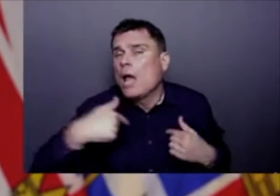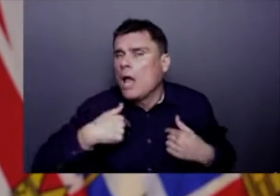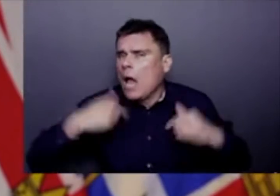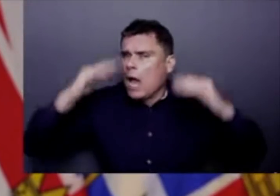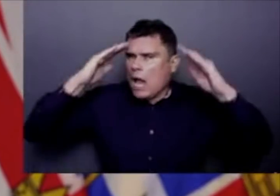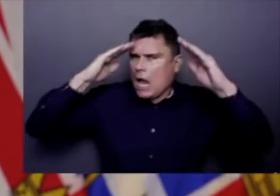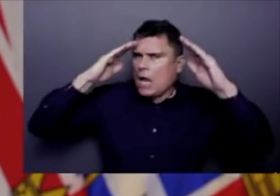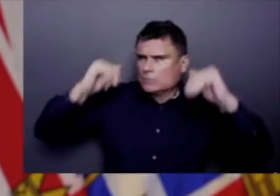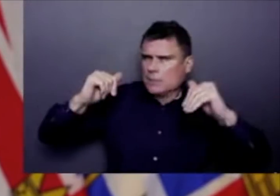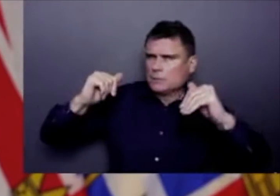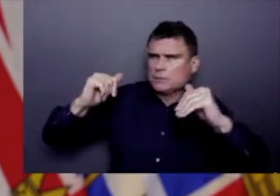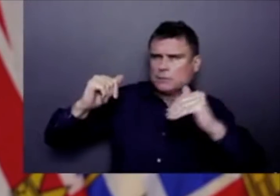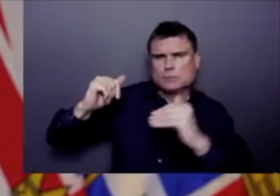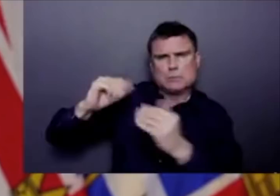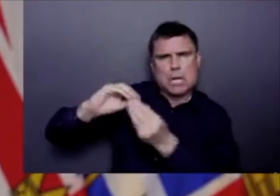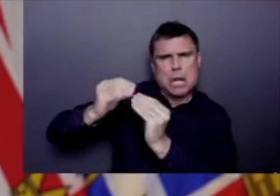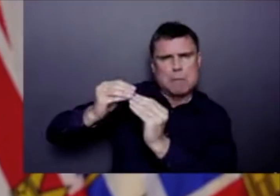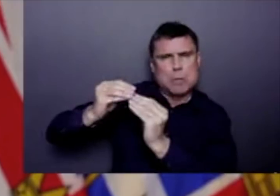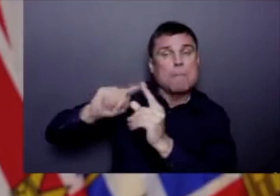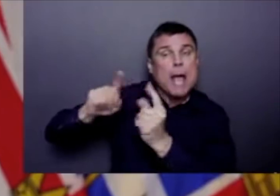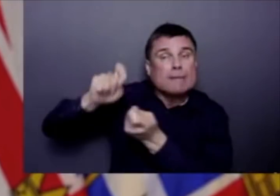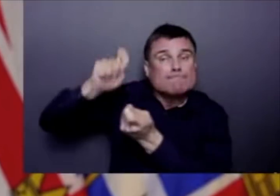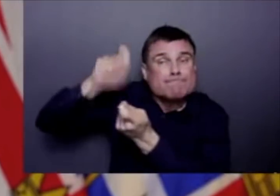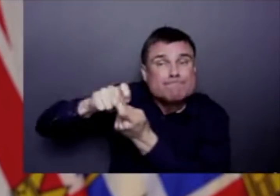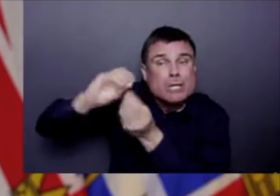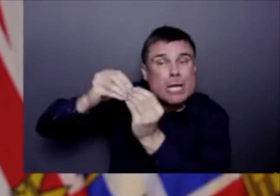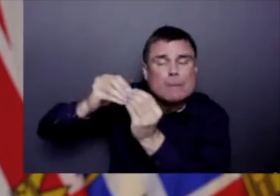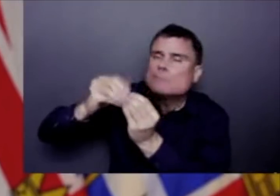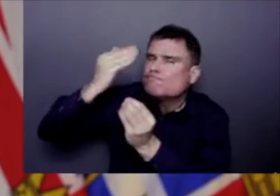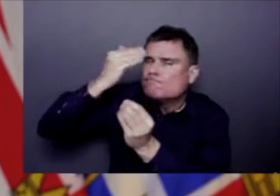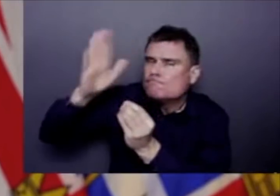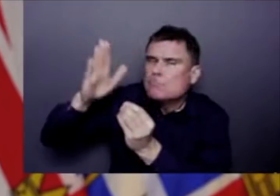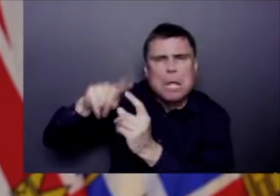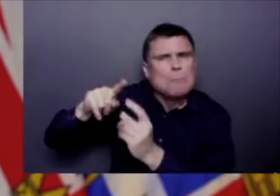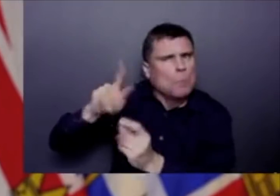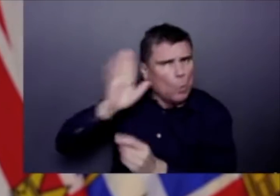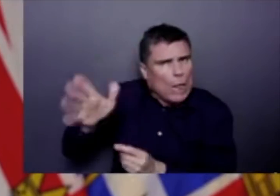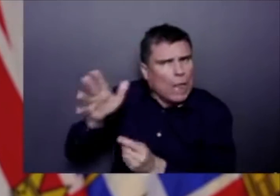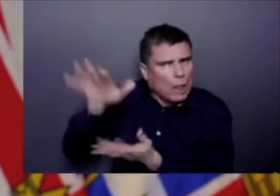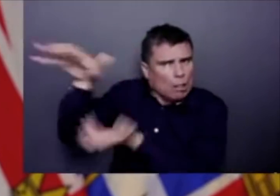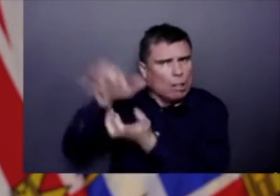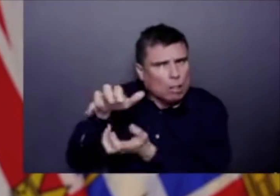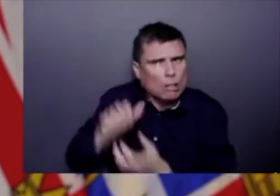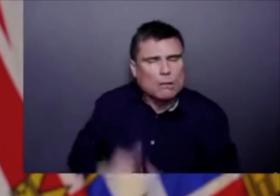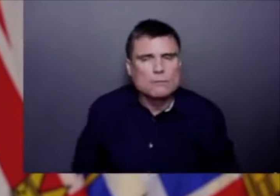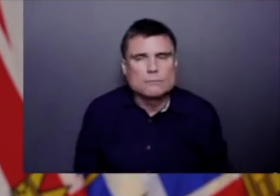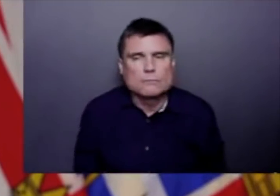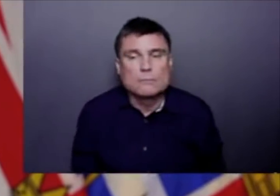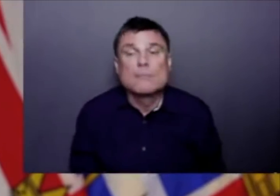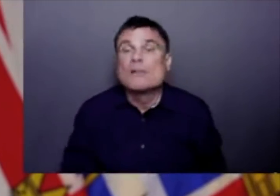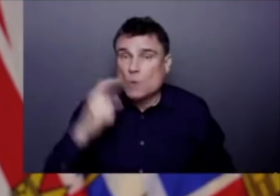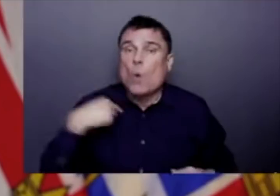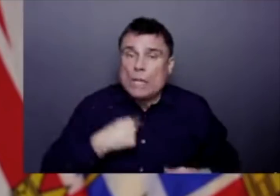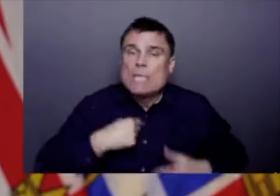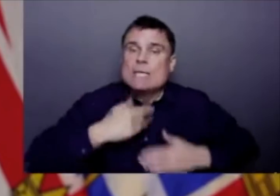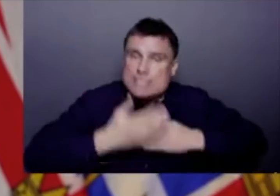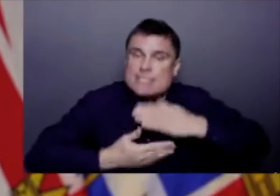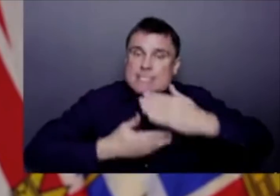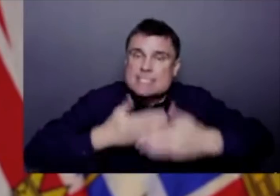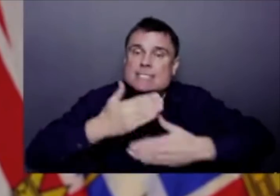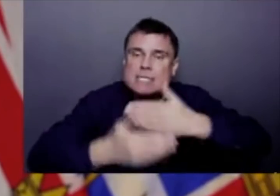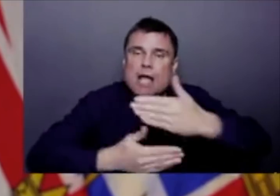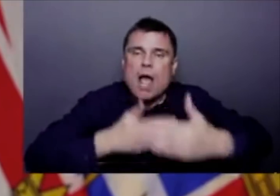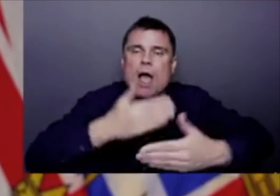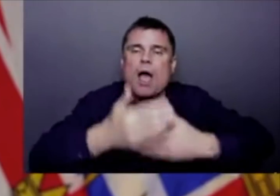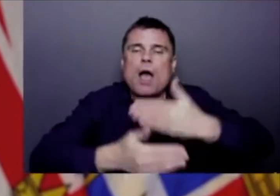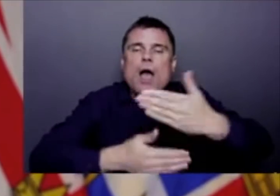up, and as we get confirmation of more vaccine coming, we'll be revising and adapting as we go.